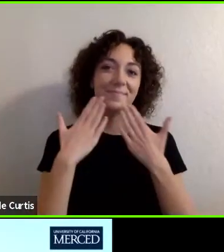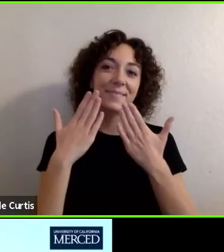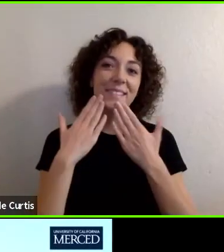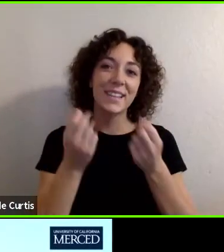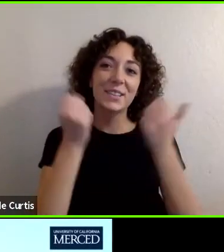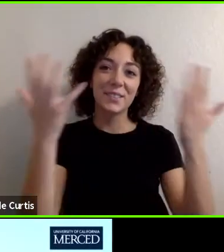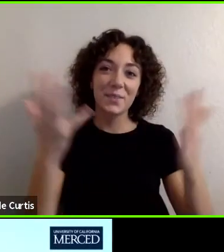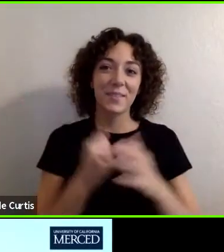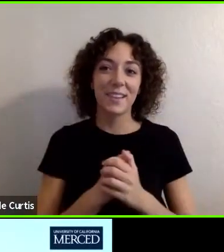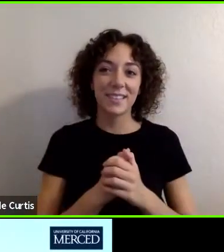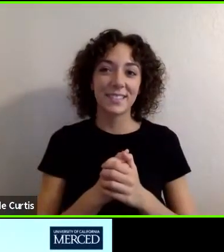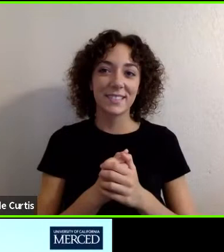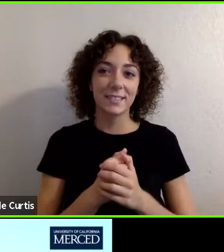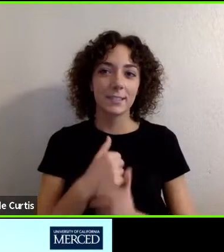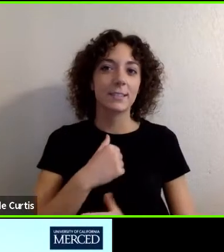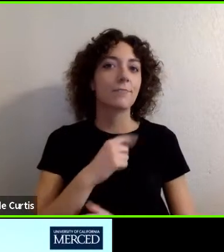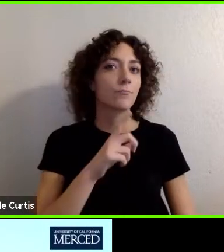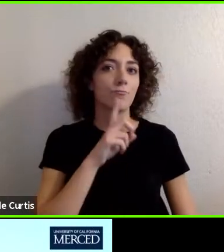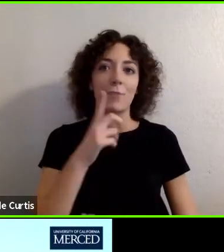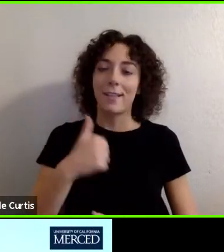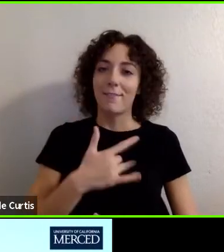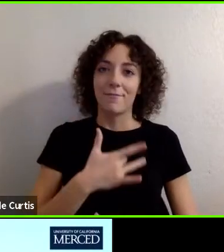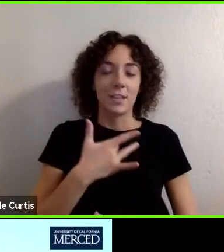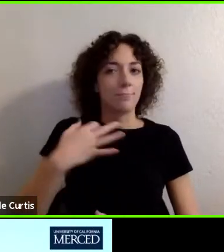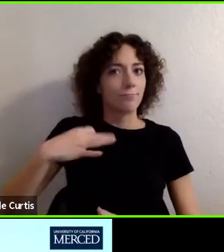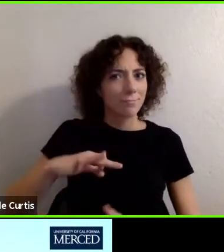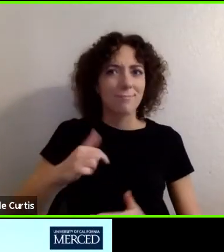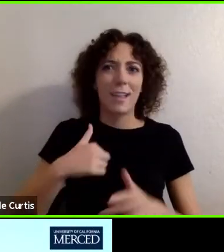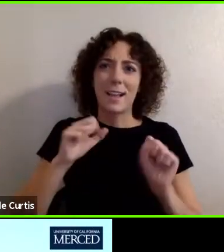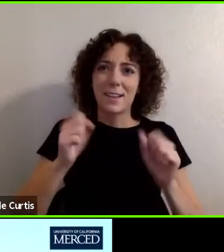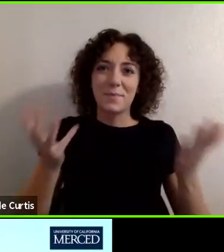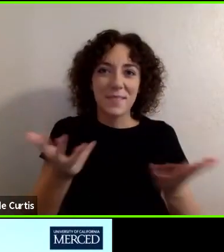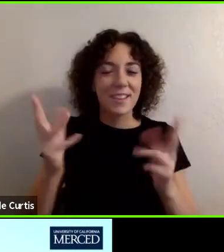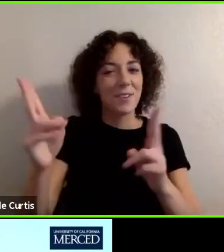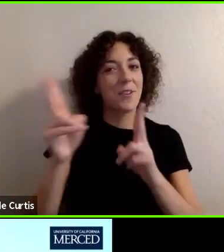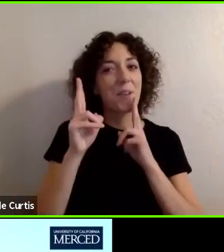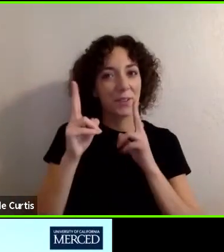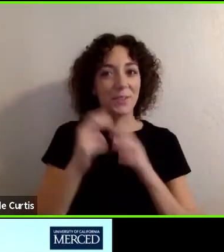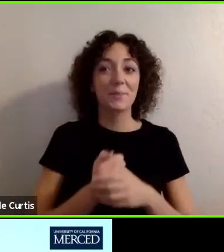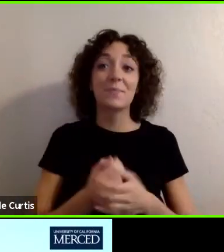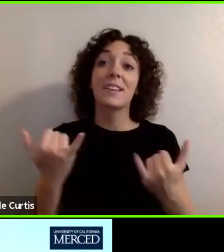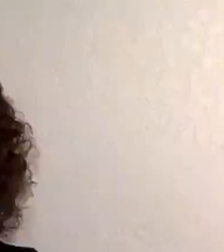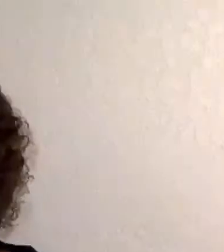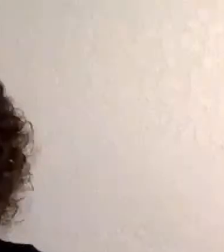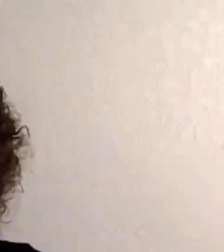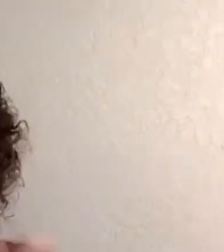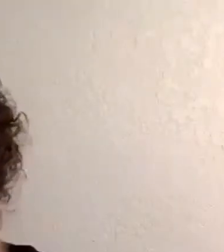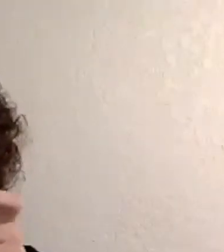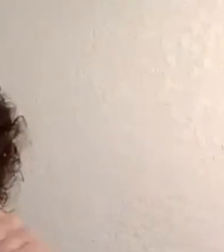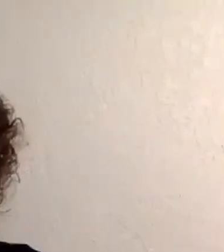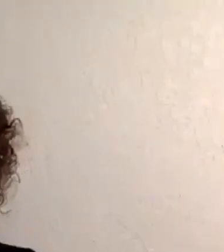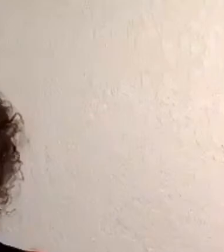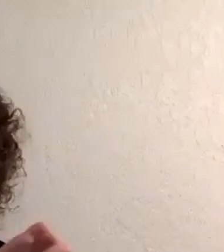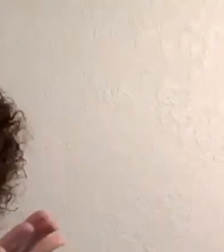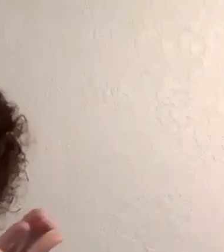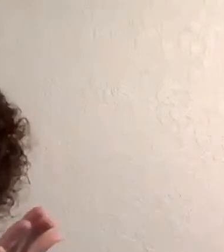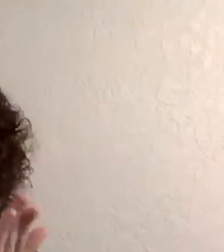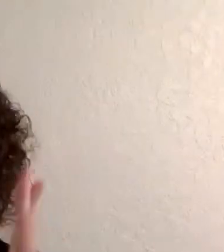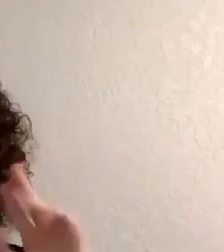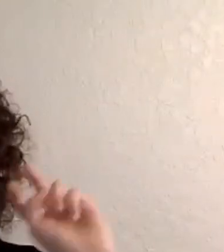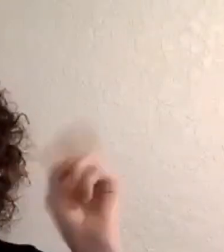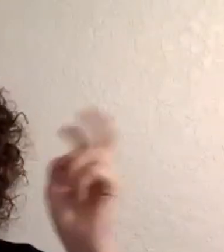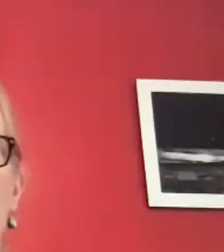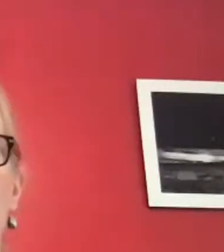much, Maya. It's really a privilege to be here. So today I have the privilege of moderating the discussion on the theme